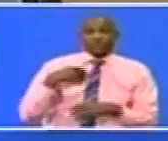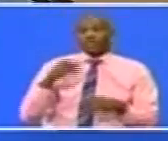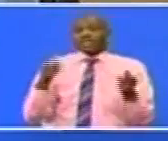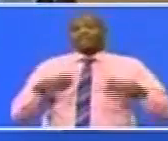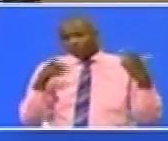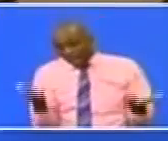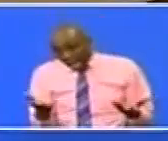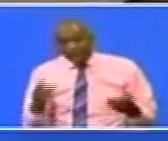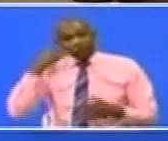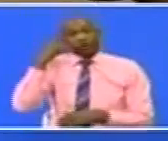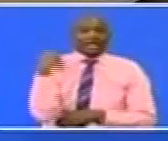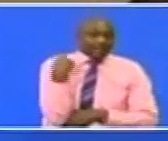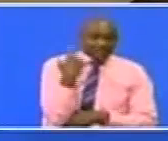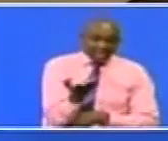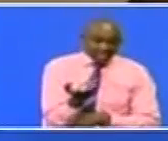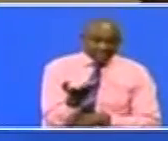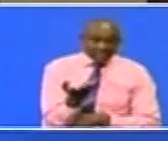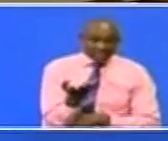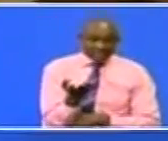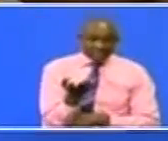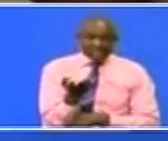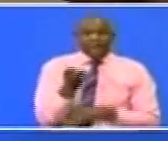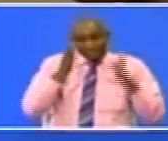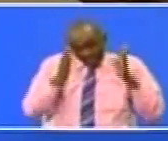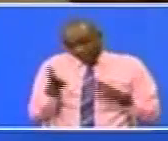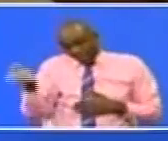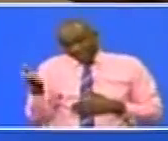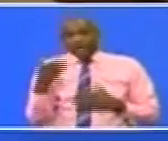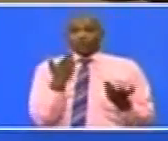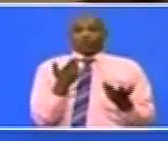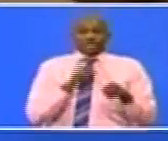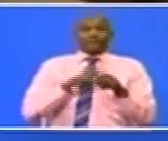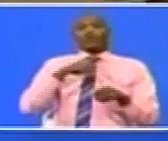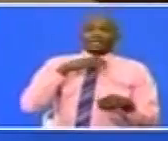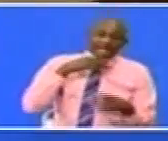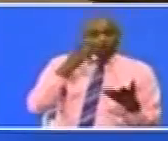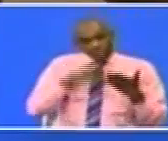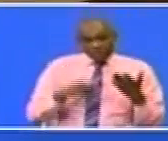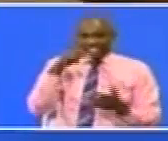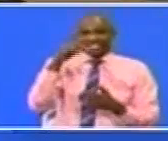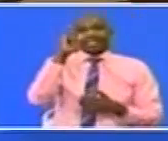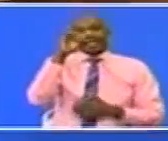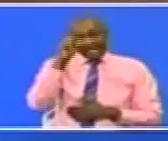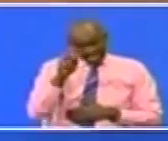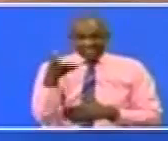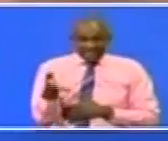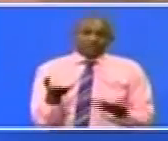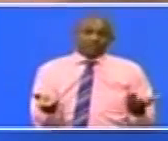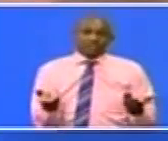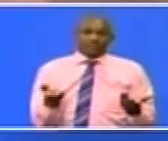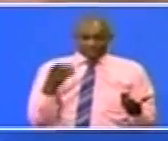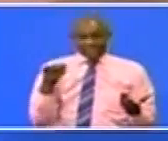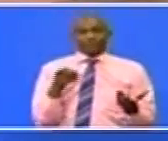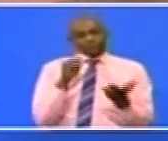residence, phone number, your next of kin details, that is the name of your, your priority